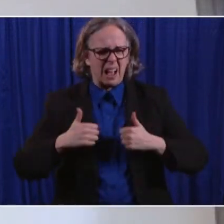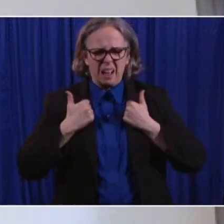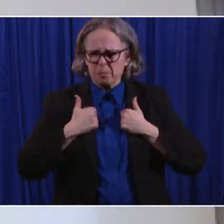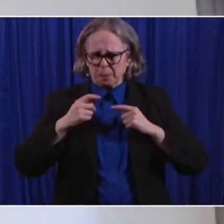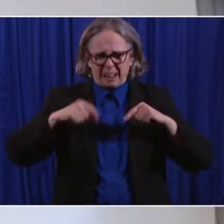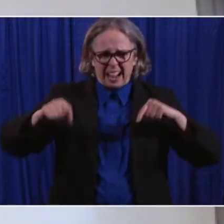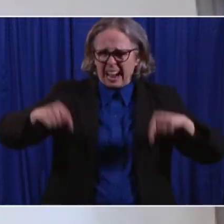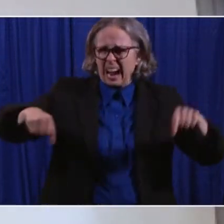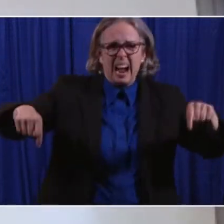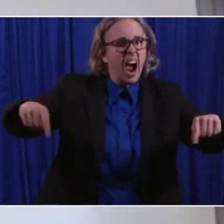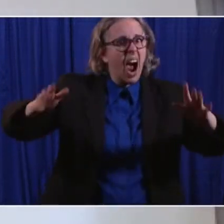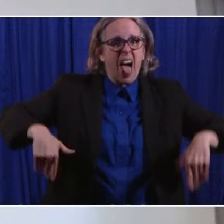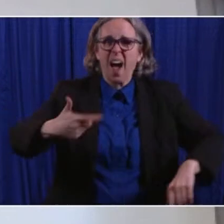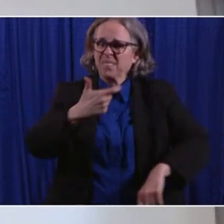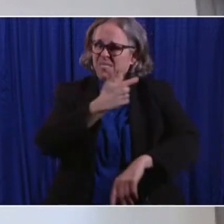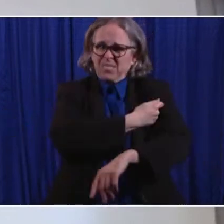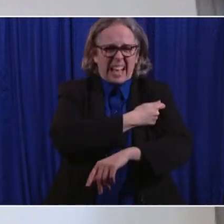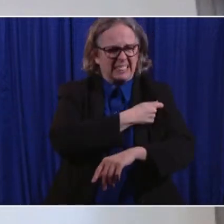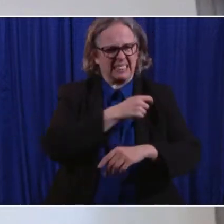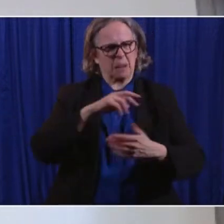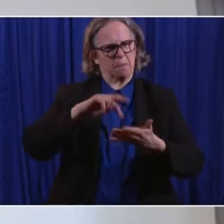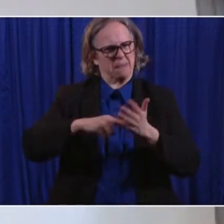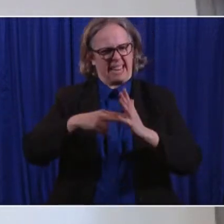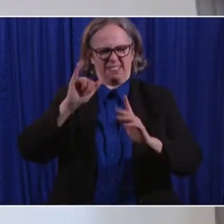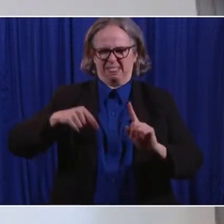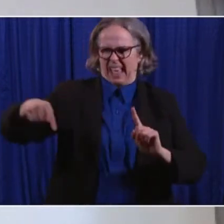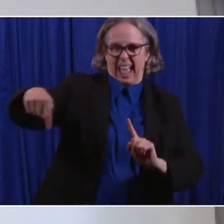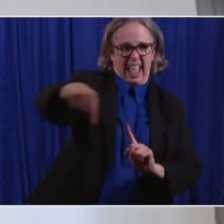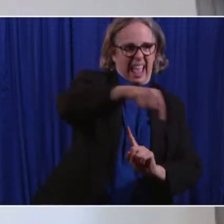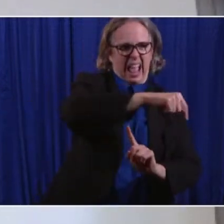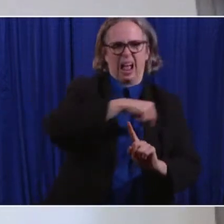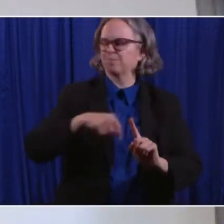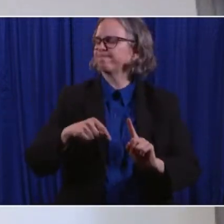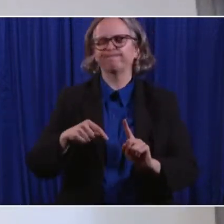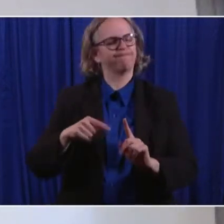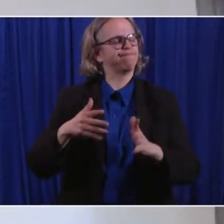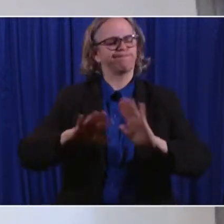vaccinated would not be in a position to have visitors.